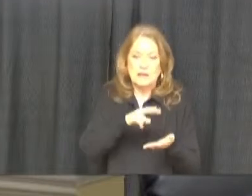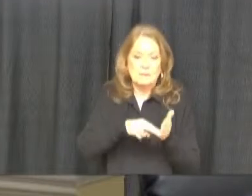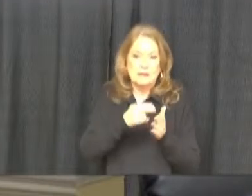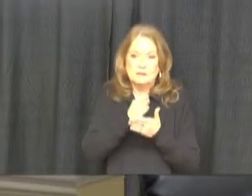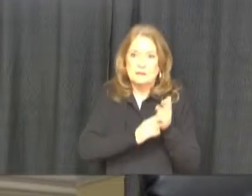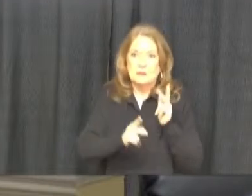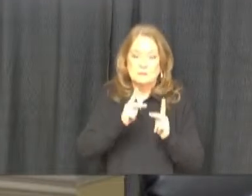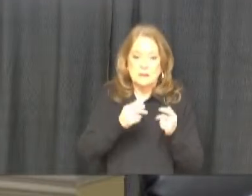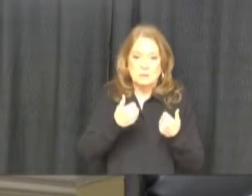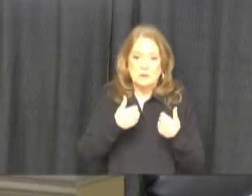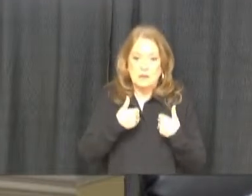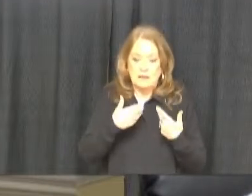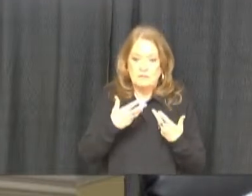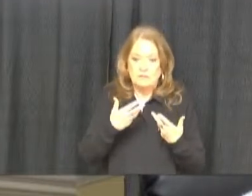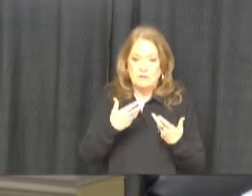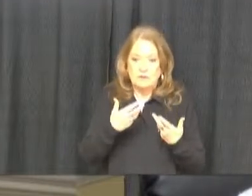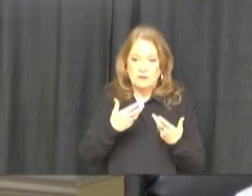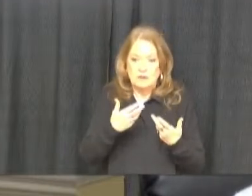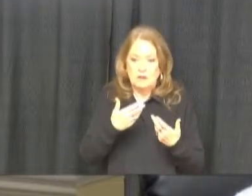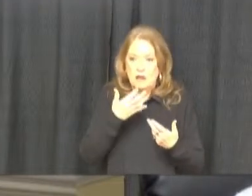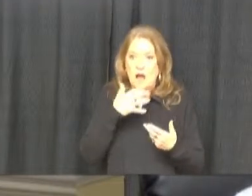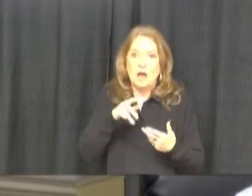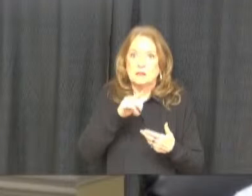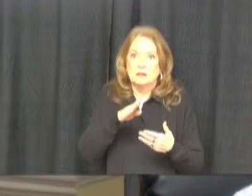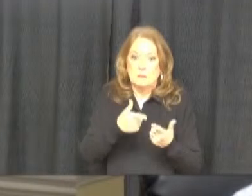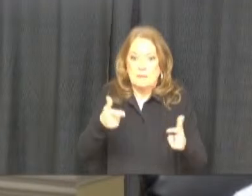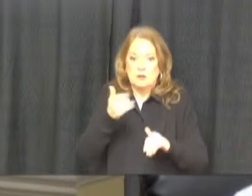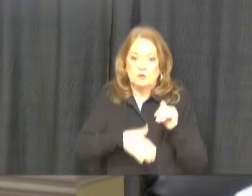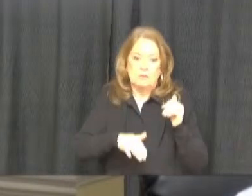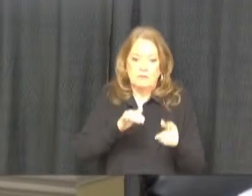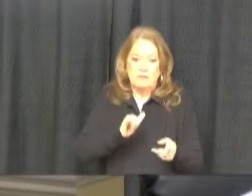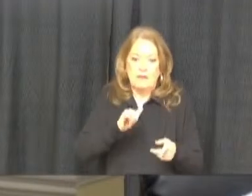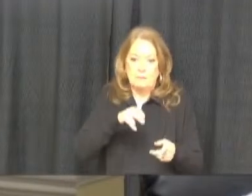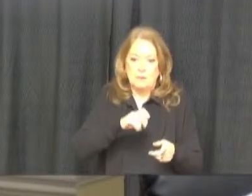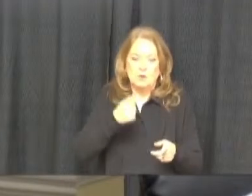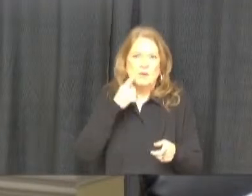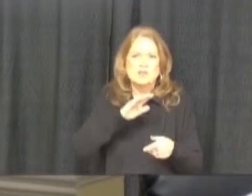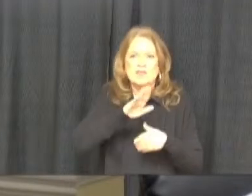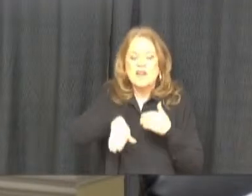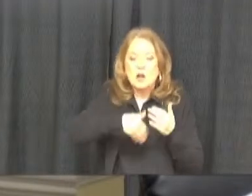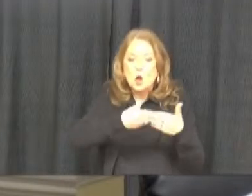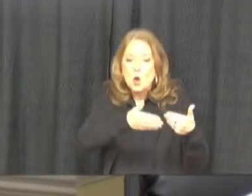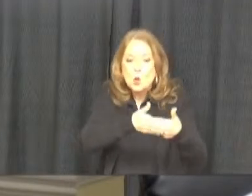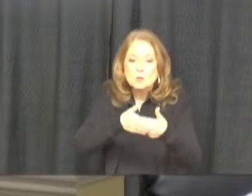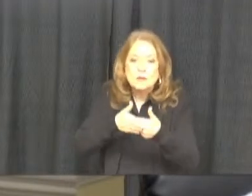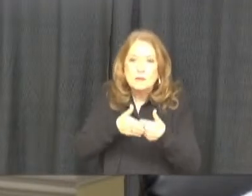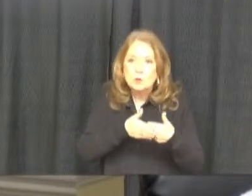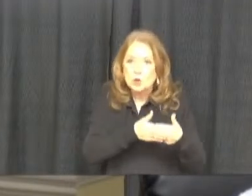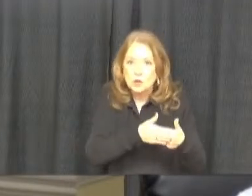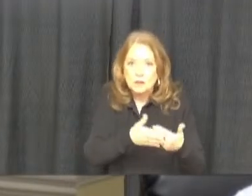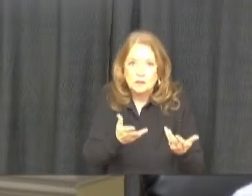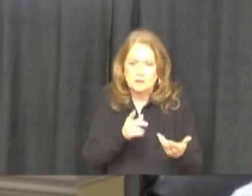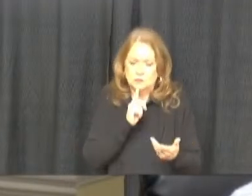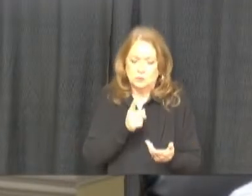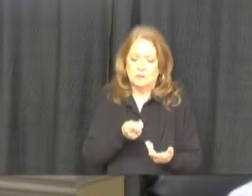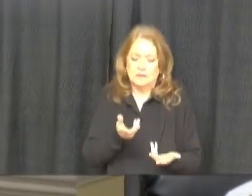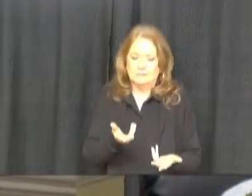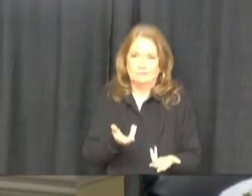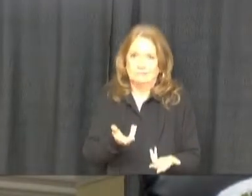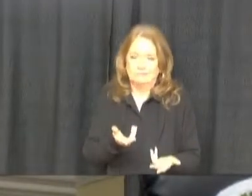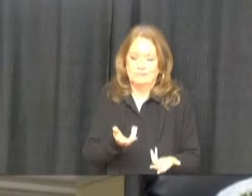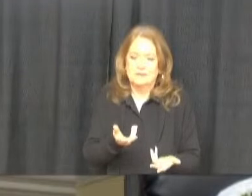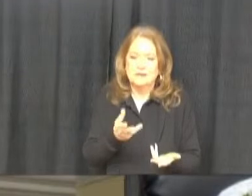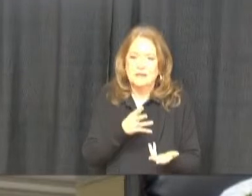people have hot tubs bigger than that pool. But that pool is for that whole neighborhood next door to it. It's really,